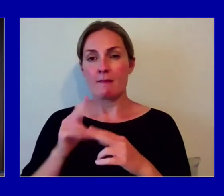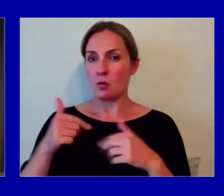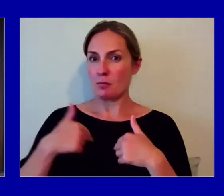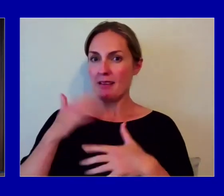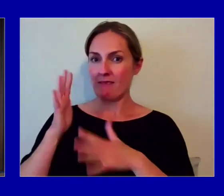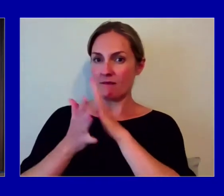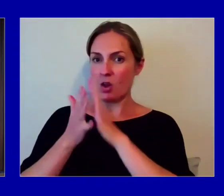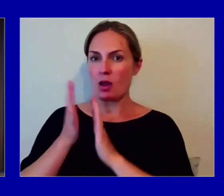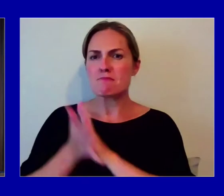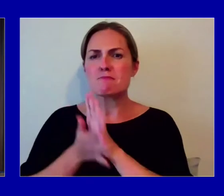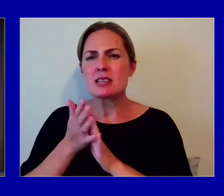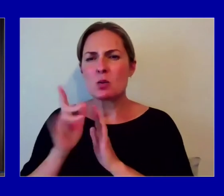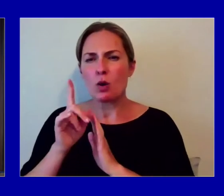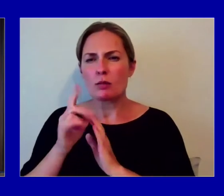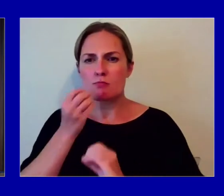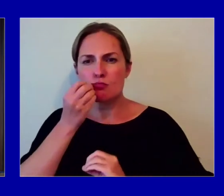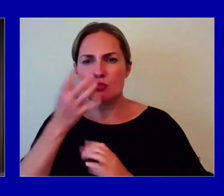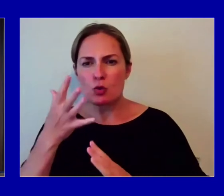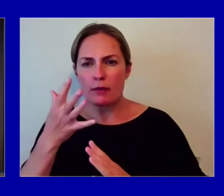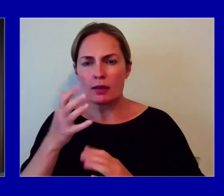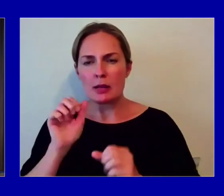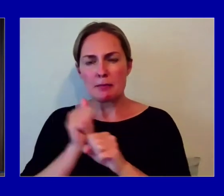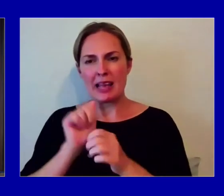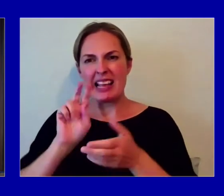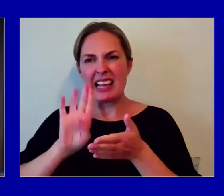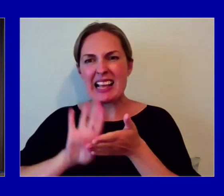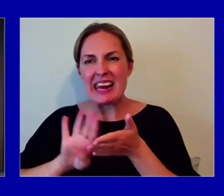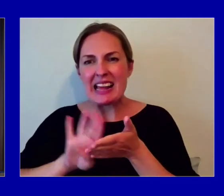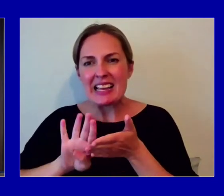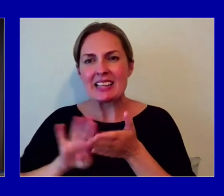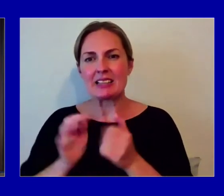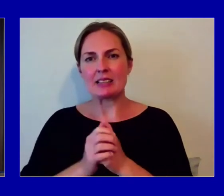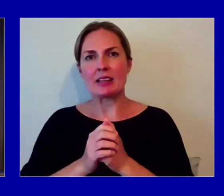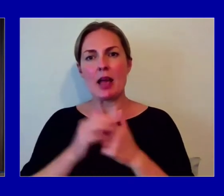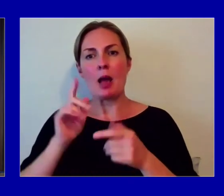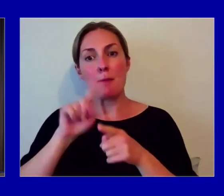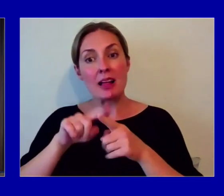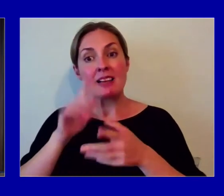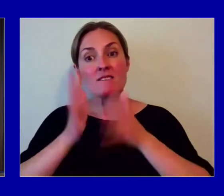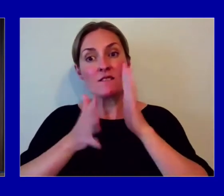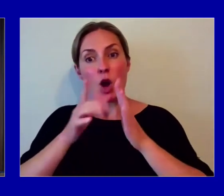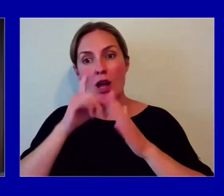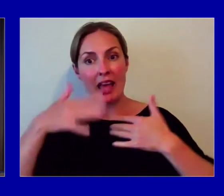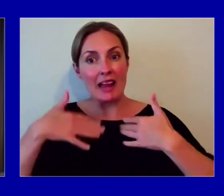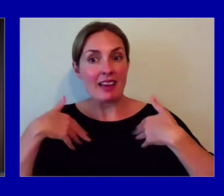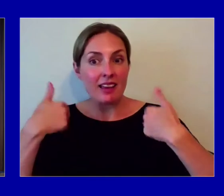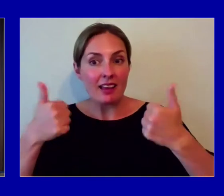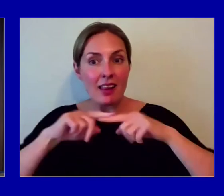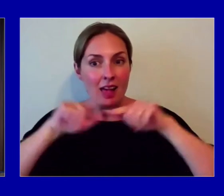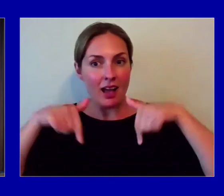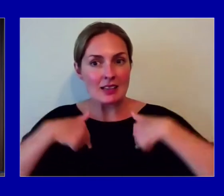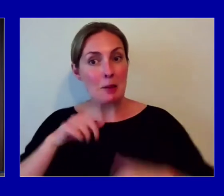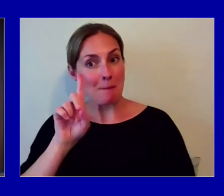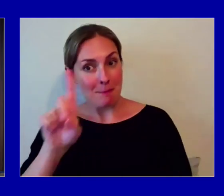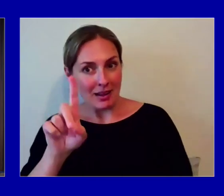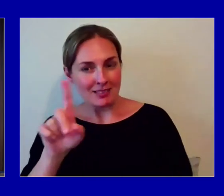it's beautiful, it's cleansing, and fire has the capacity to heal. But fire is also incredibly dangerous.